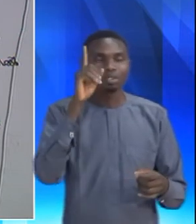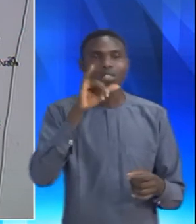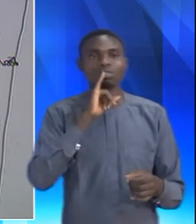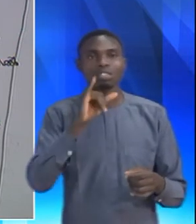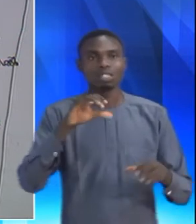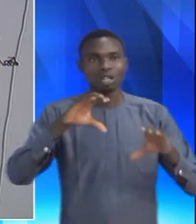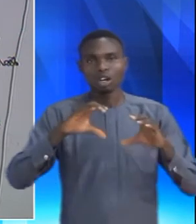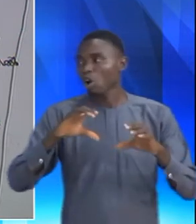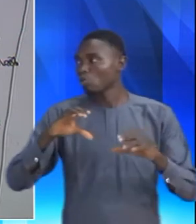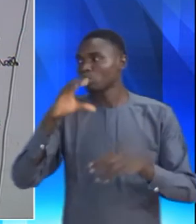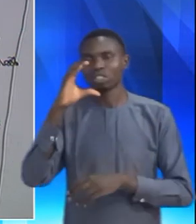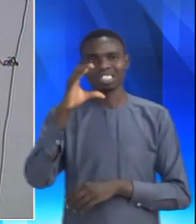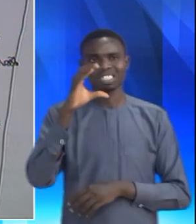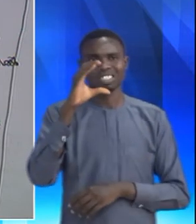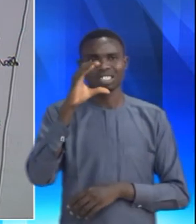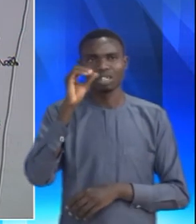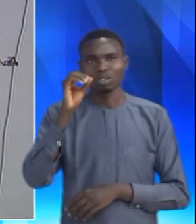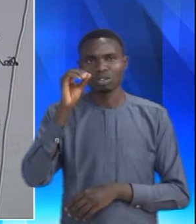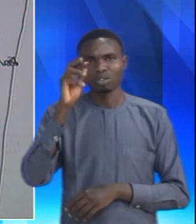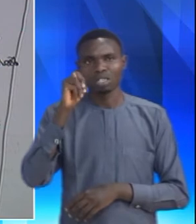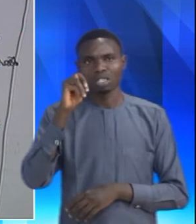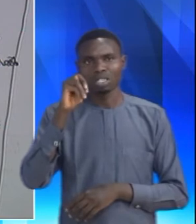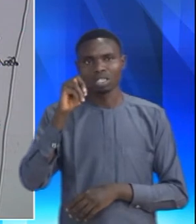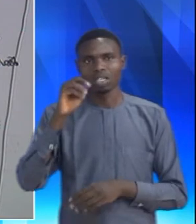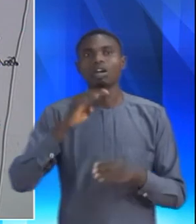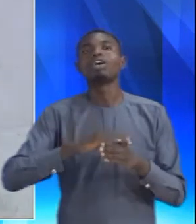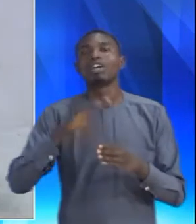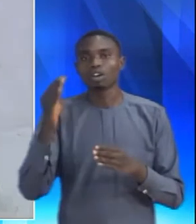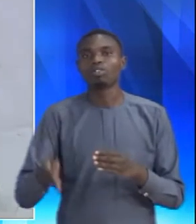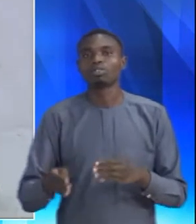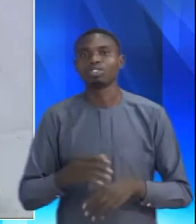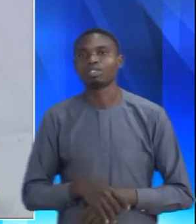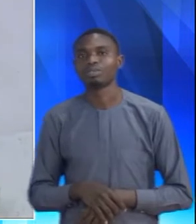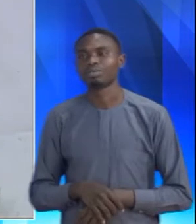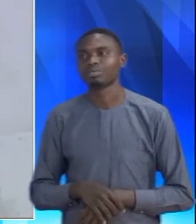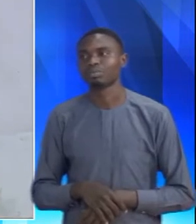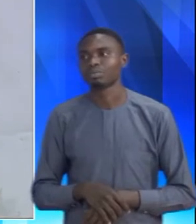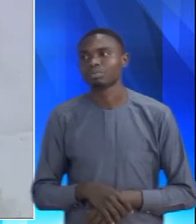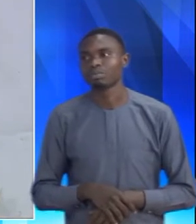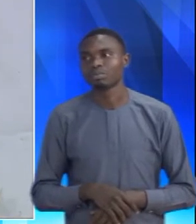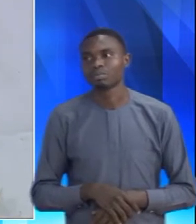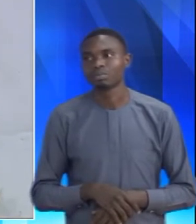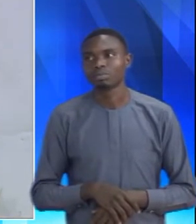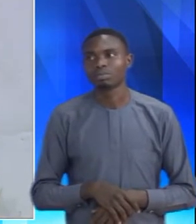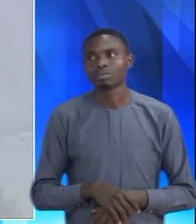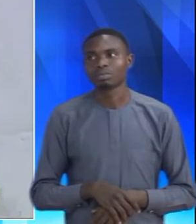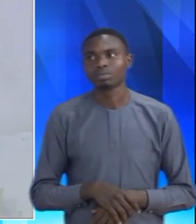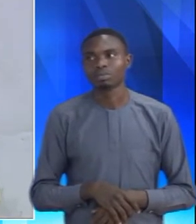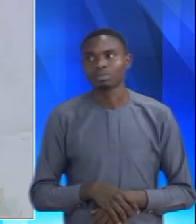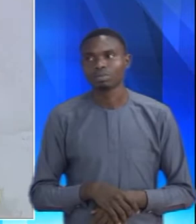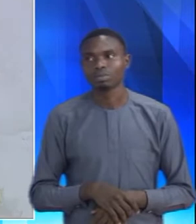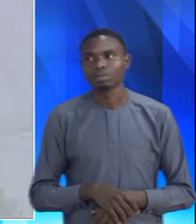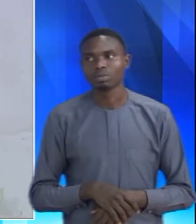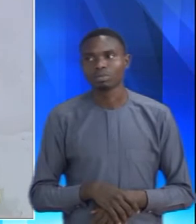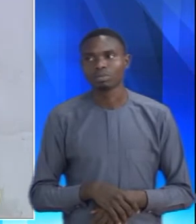After you have finished your letter, you must have a very successful or logical conclusion that will tell